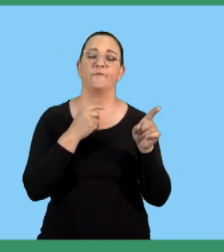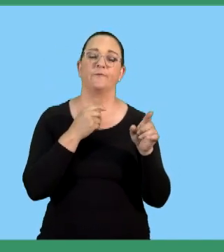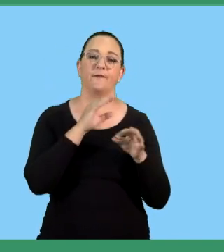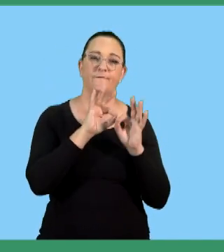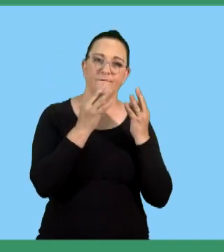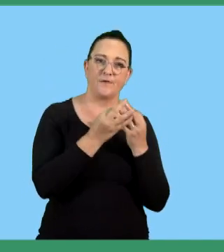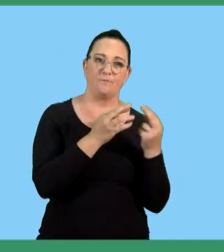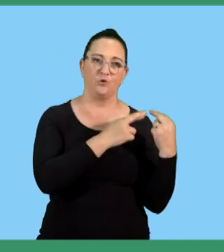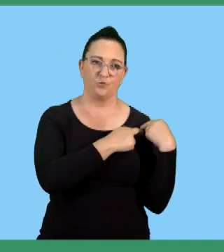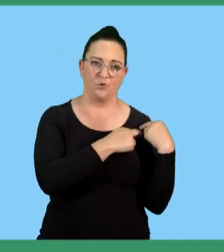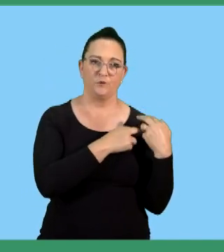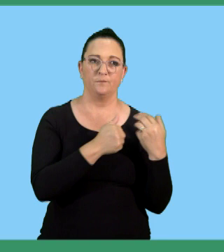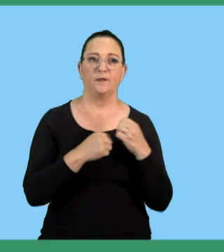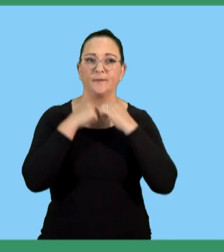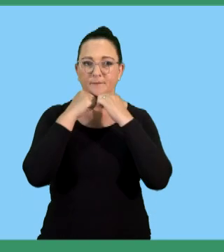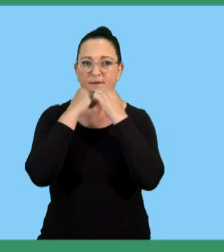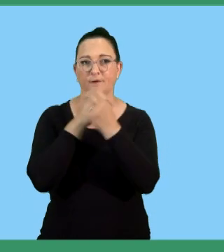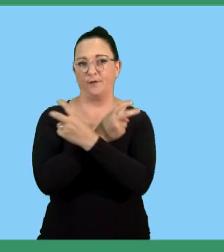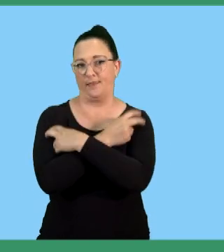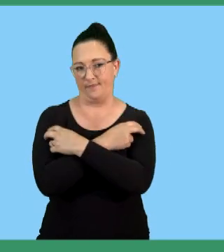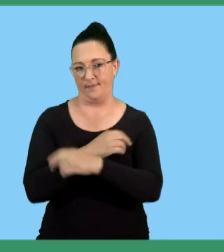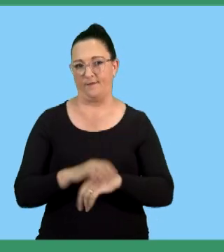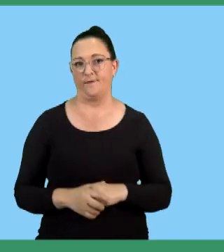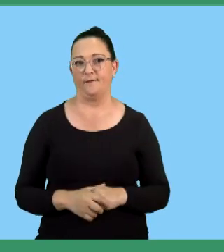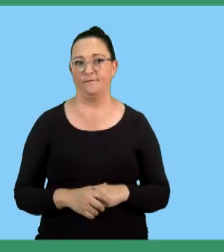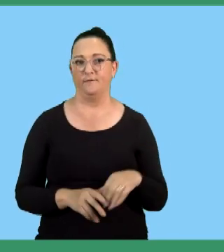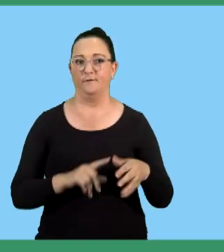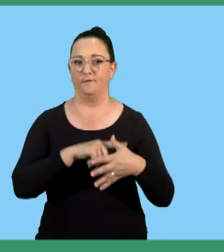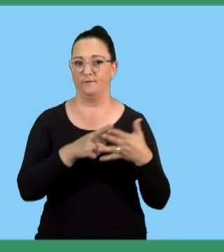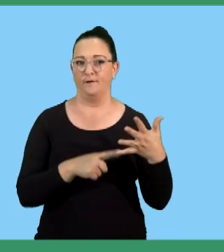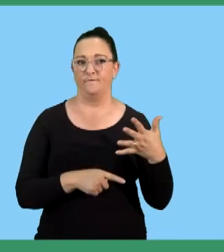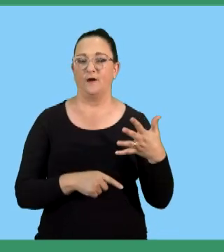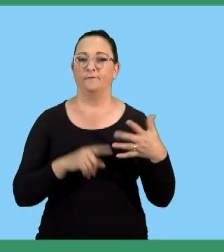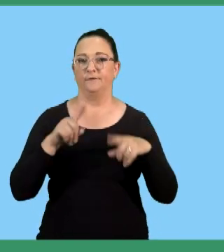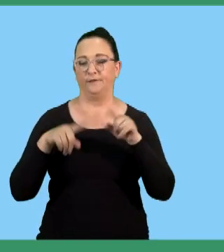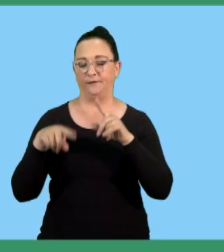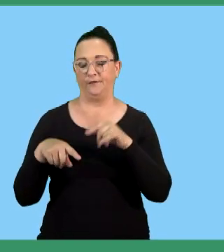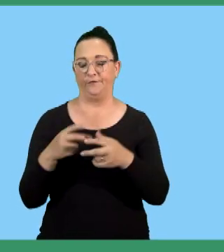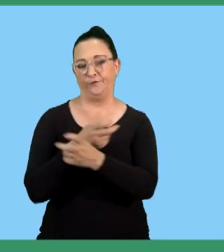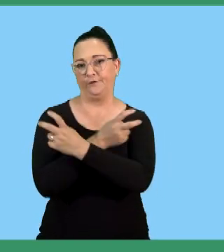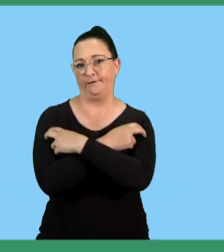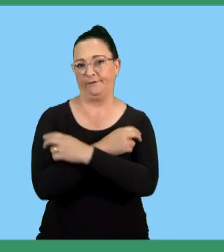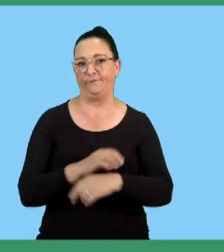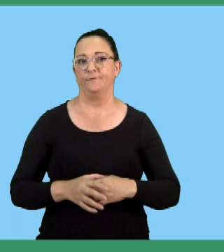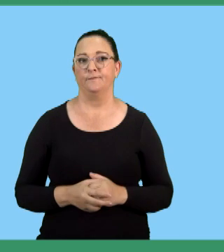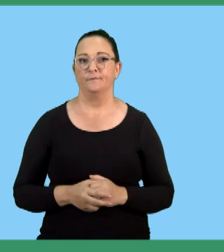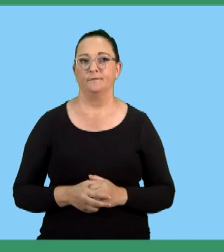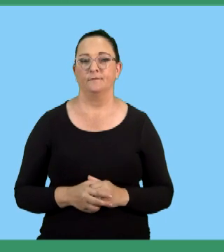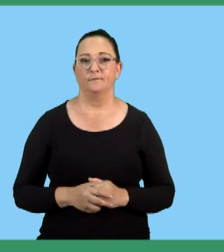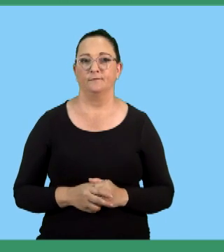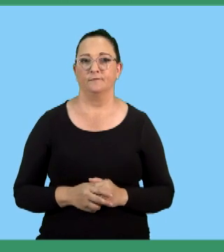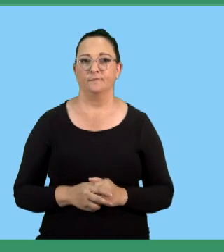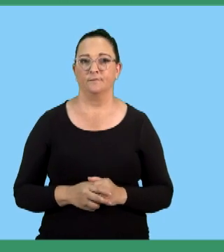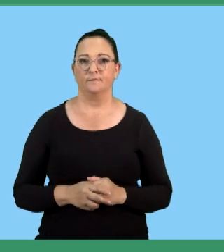family responsibility, and we've got parental leave. These are the types of leave that we have.